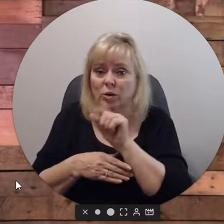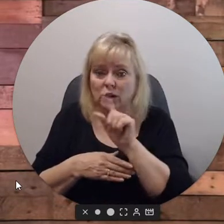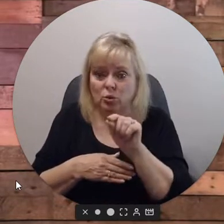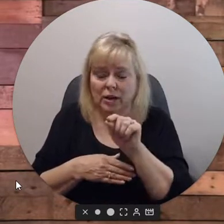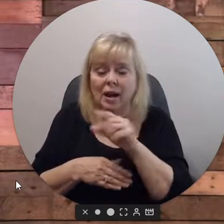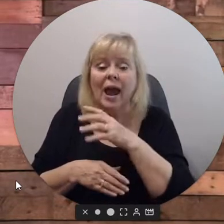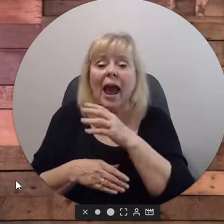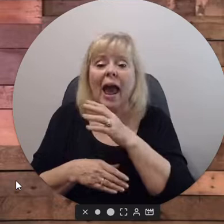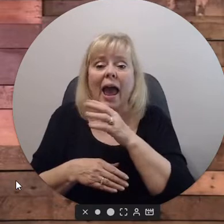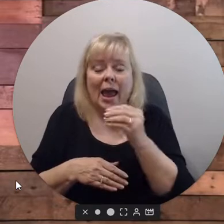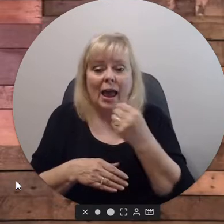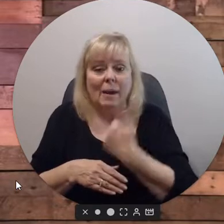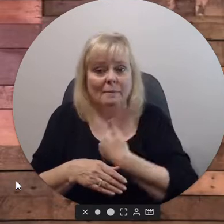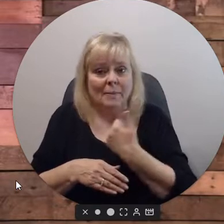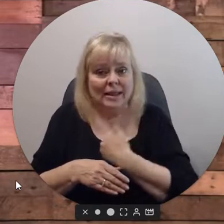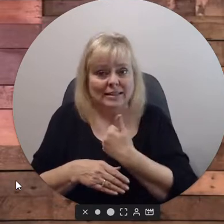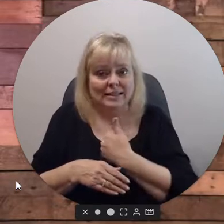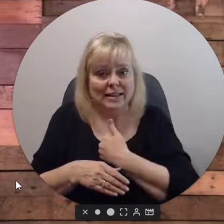19, and